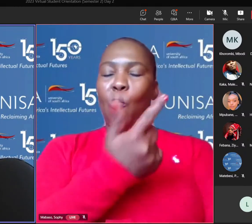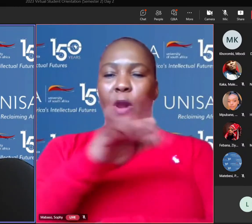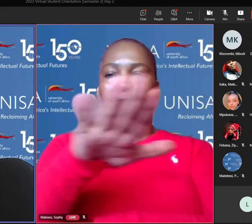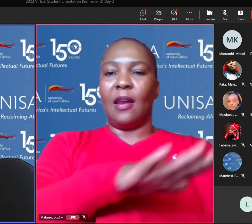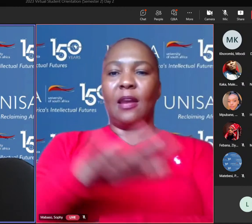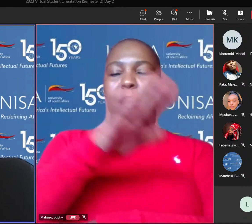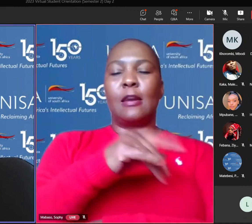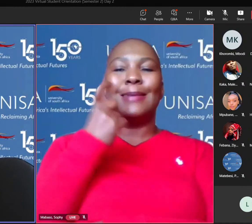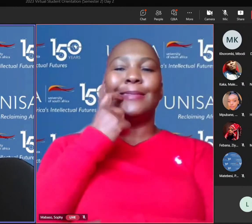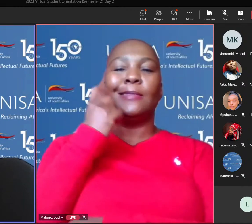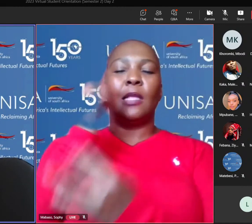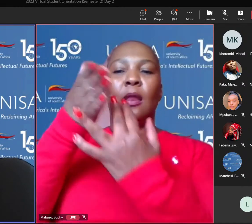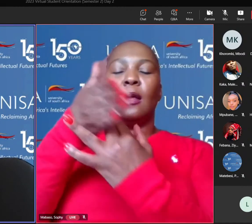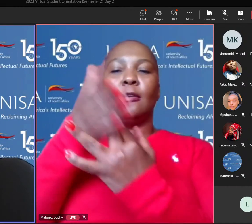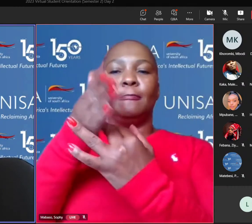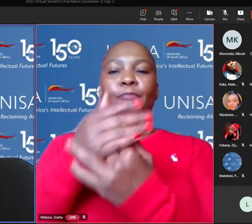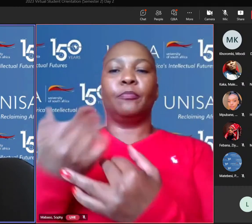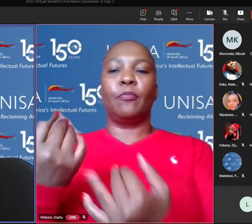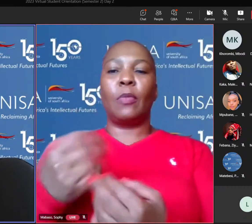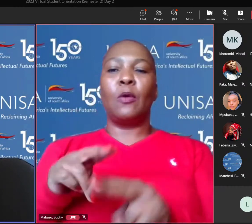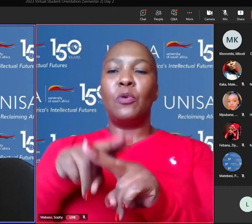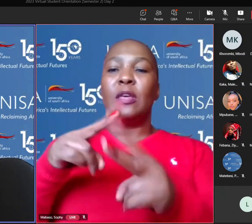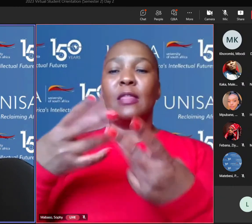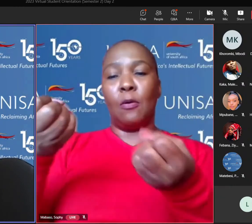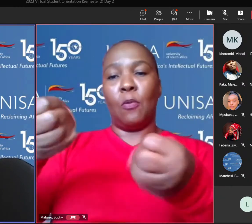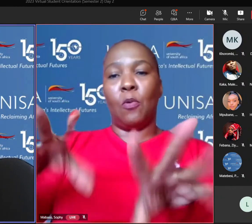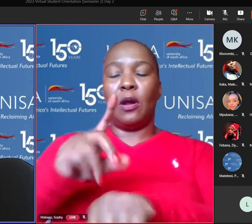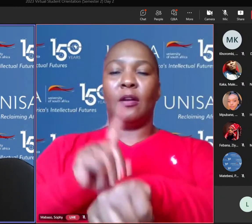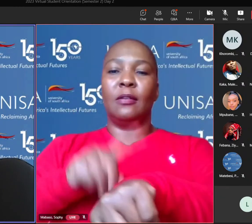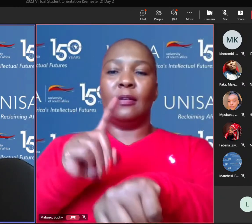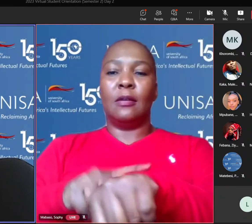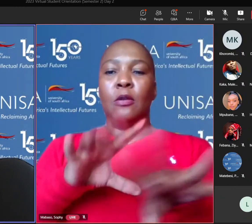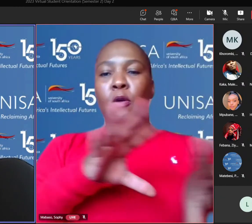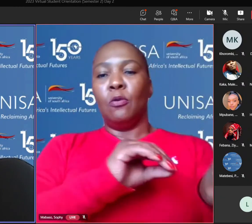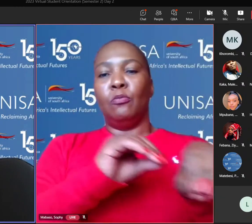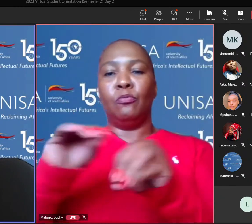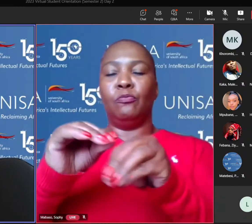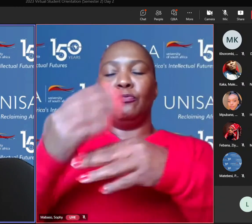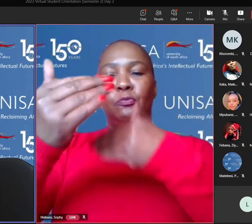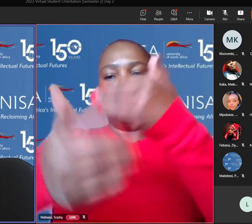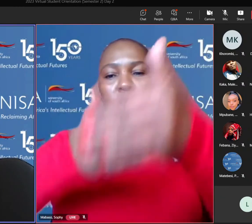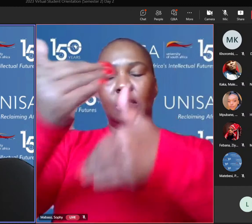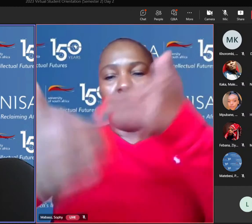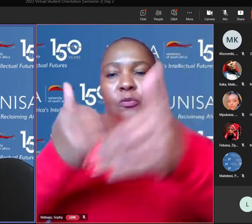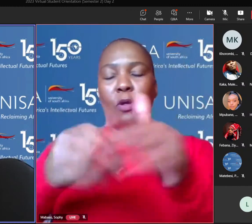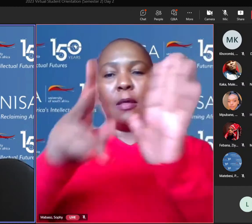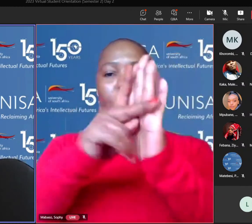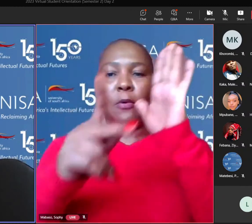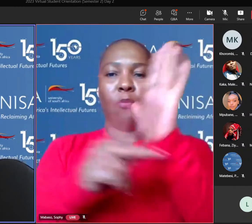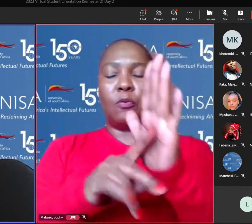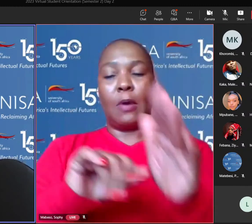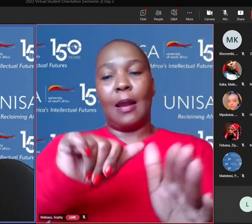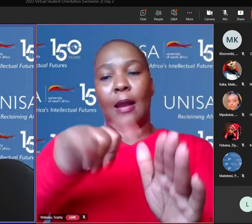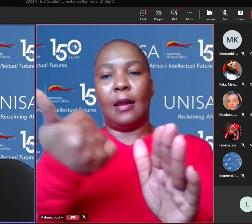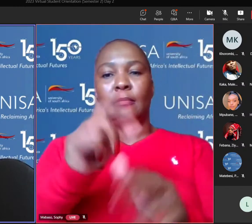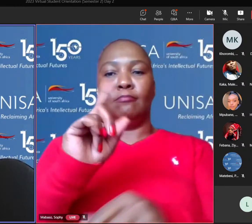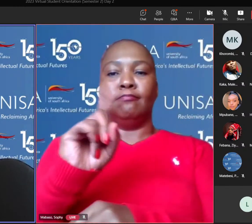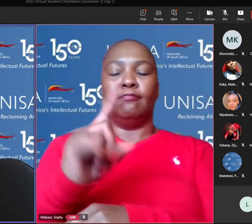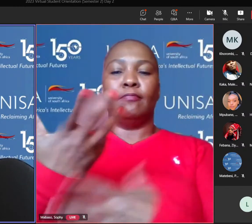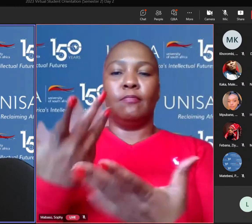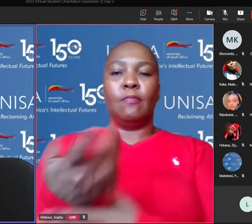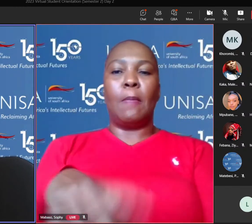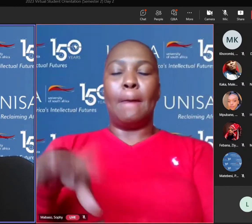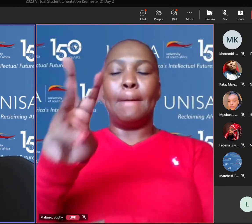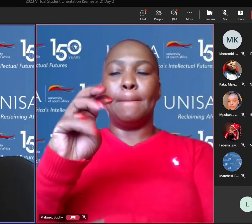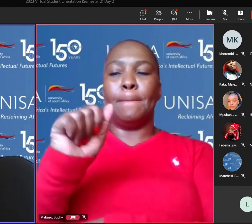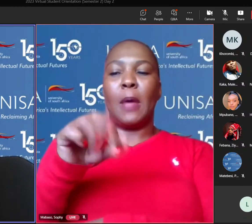access. All right, without further ado, let's move on with the program. And next up is going to be Ms. Martha